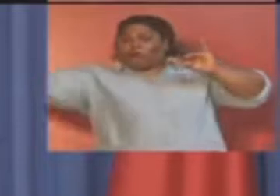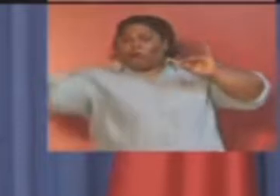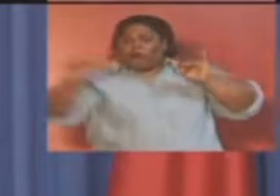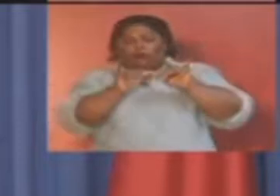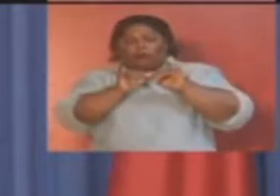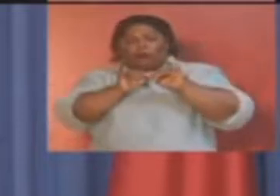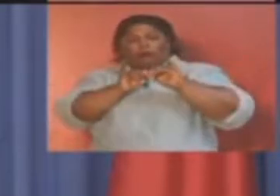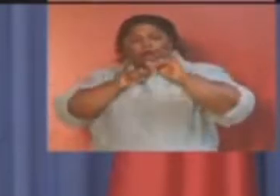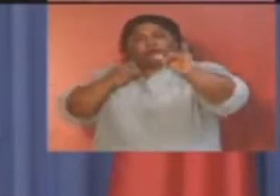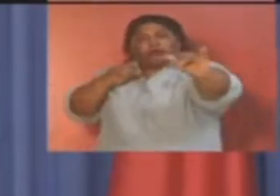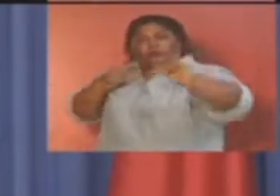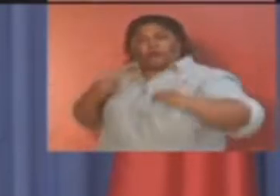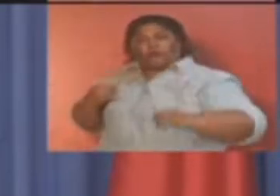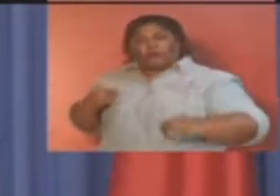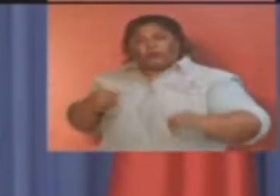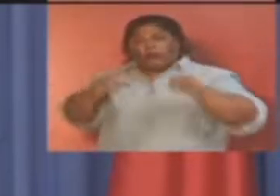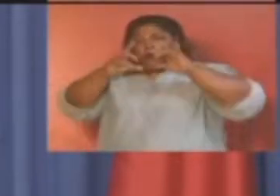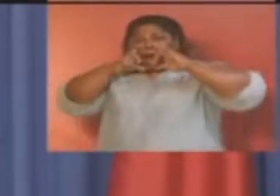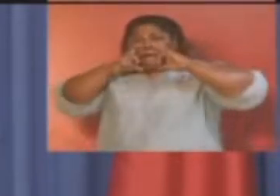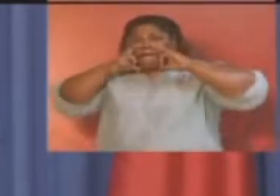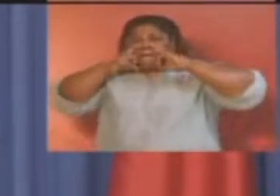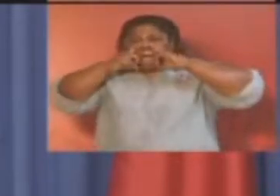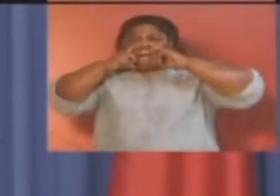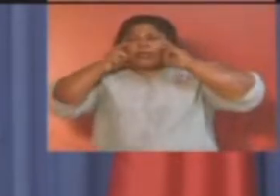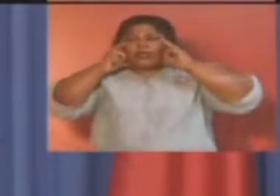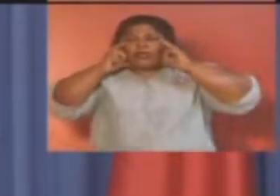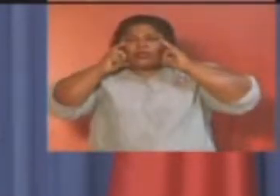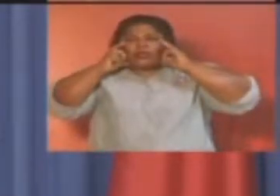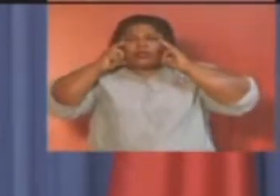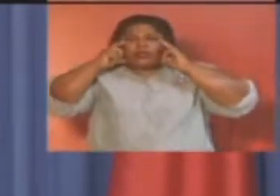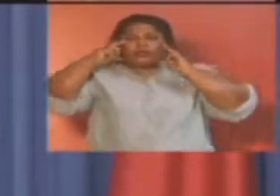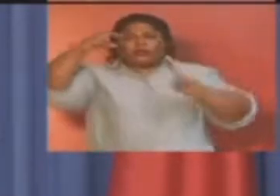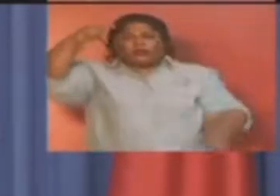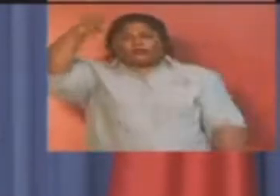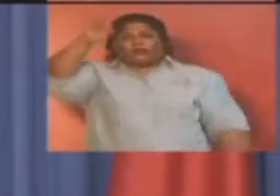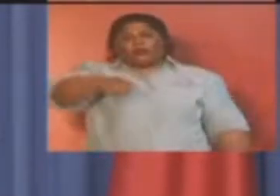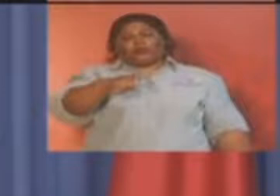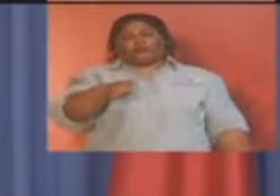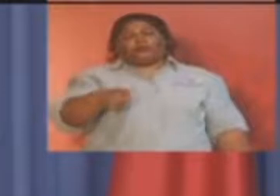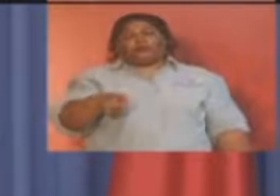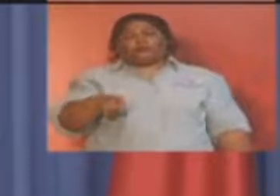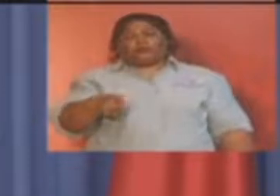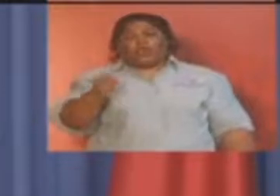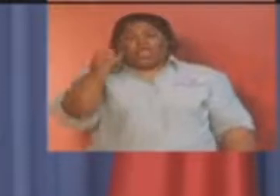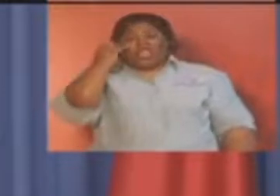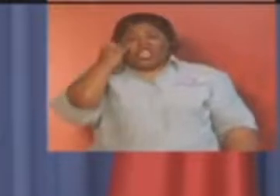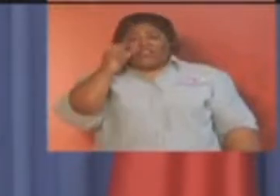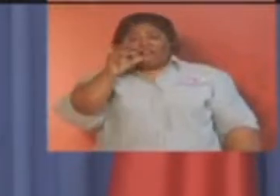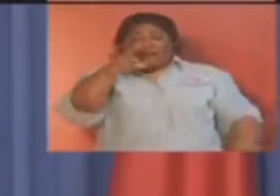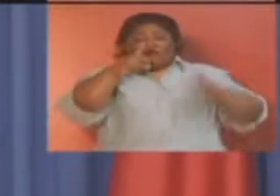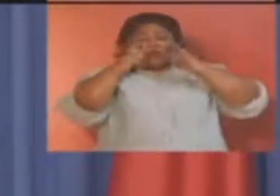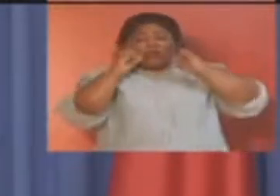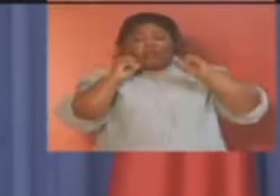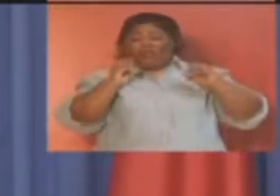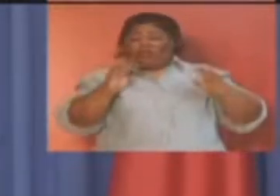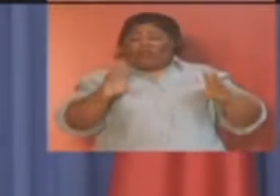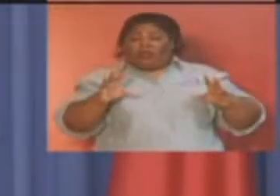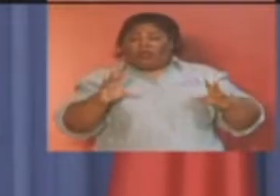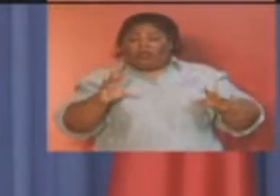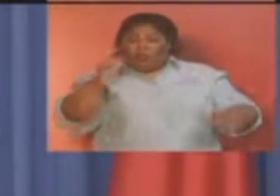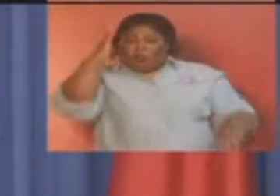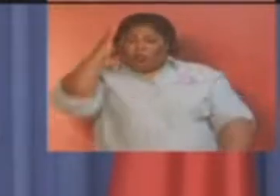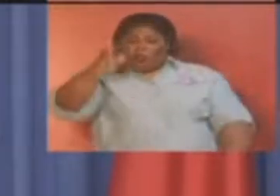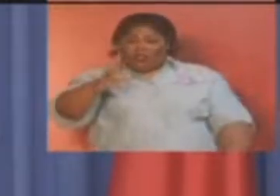masks remains mandatory and can attract a criminal fine, a criminal offence, criminal charge